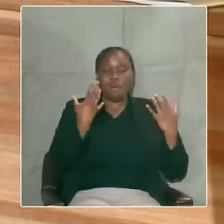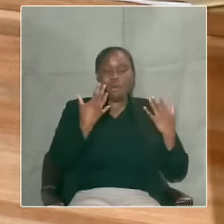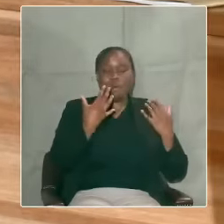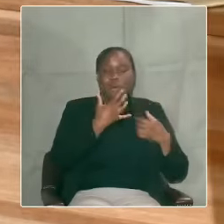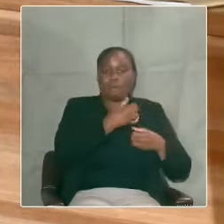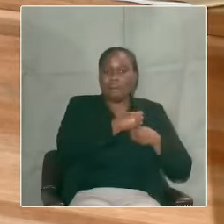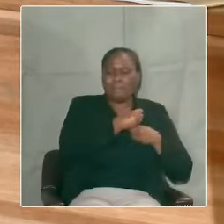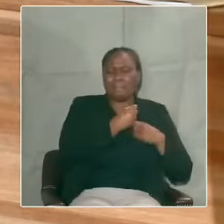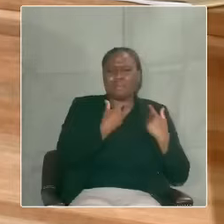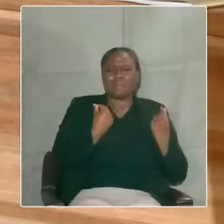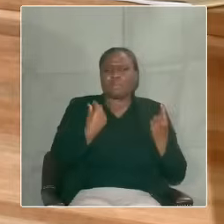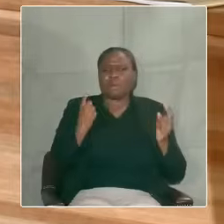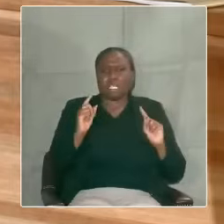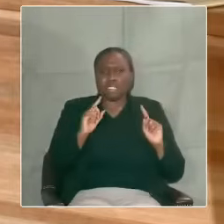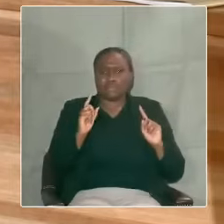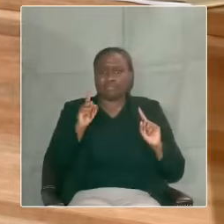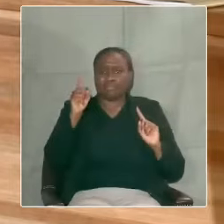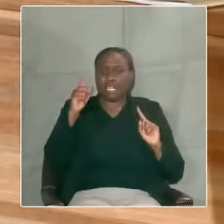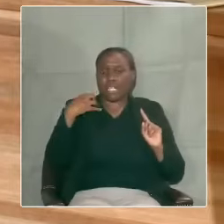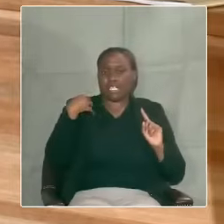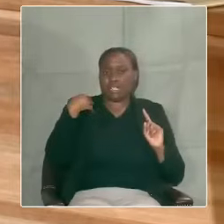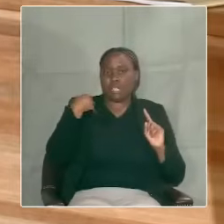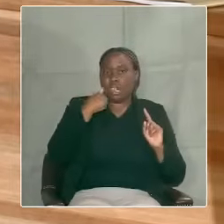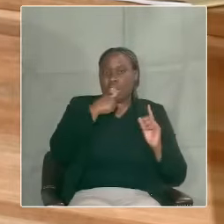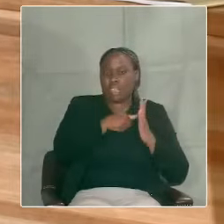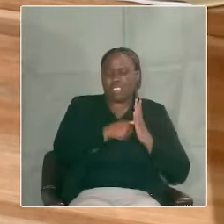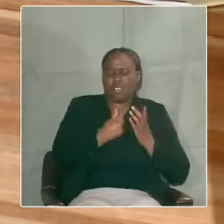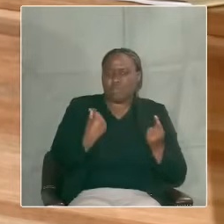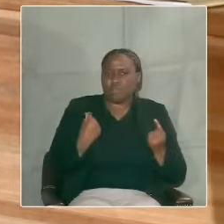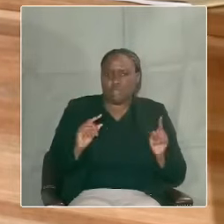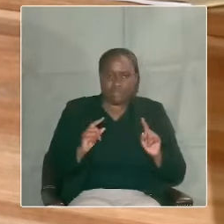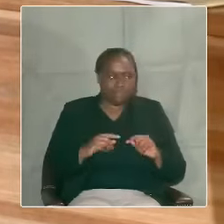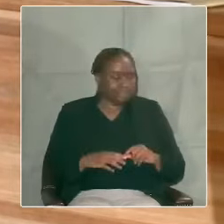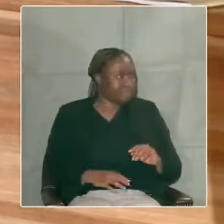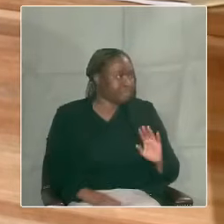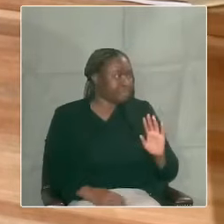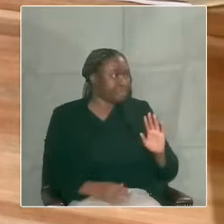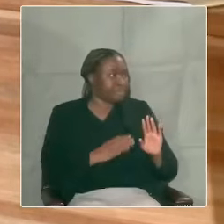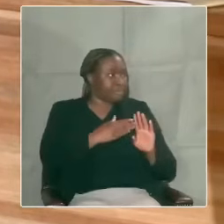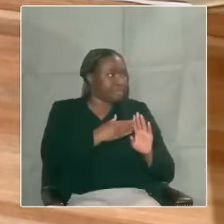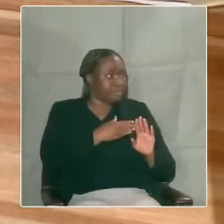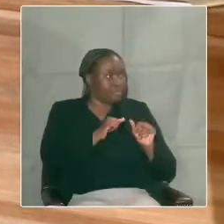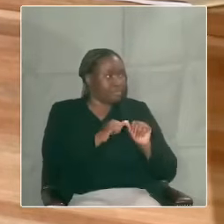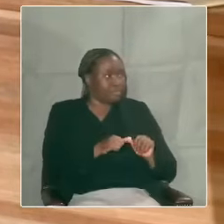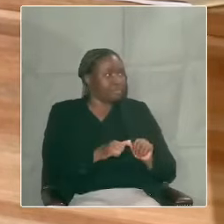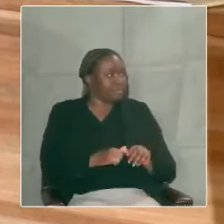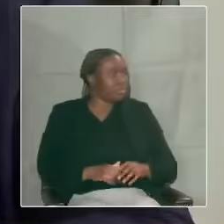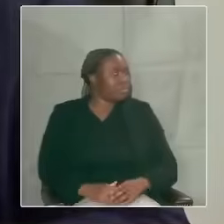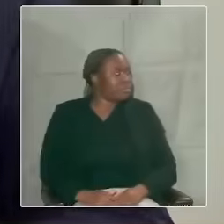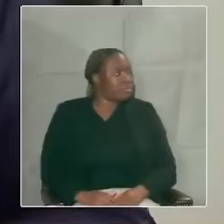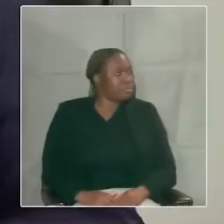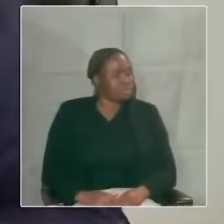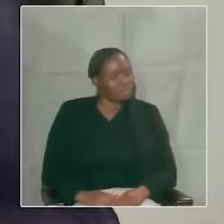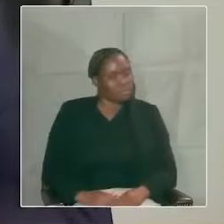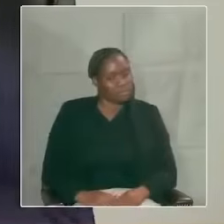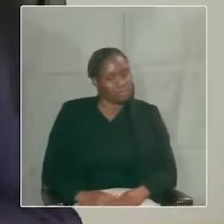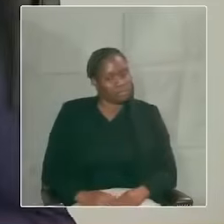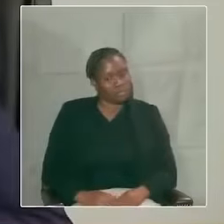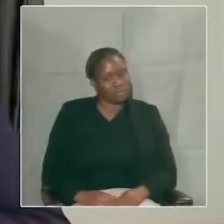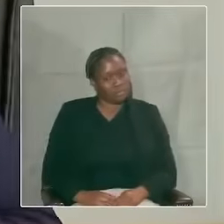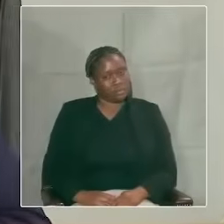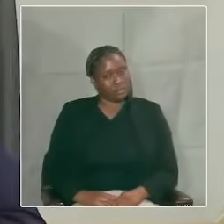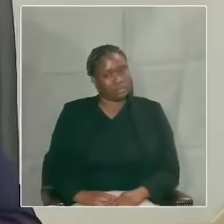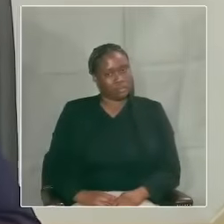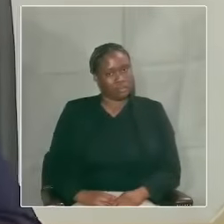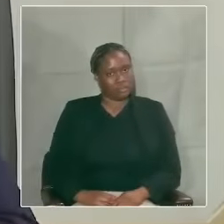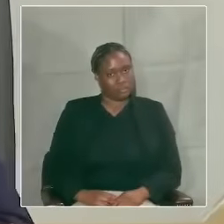communicated to you by the minister? If you can please proceed. In paragraph 1.1. Before you do that, General,